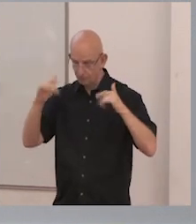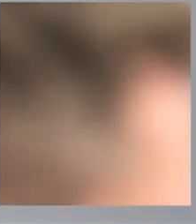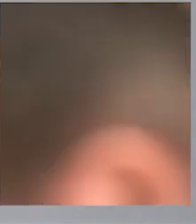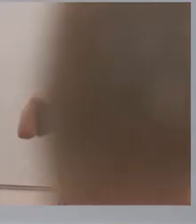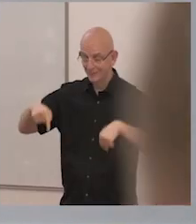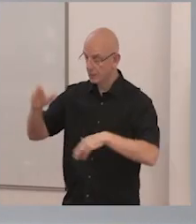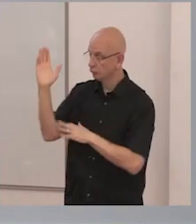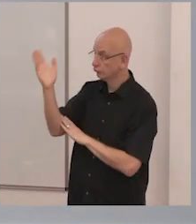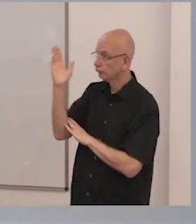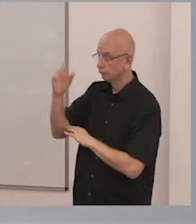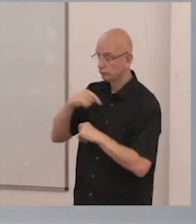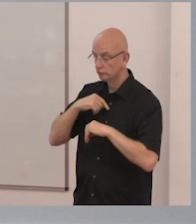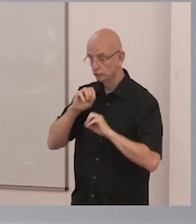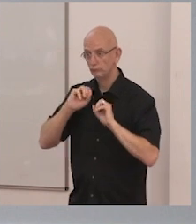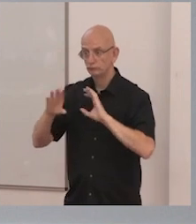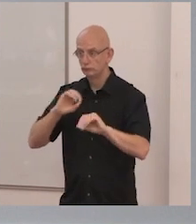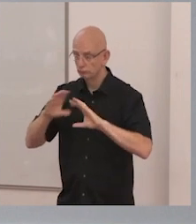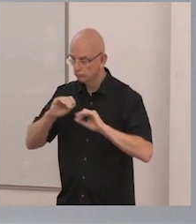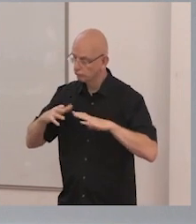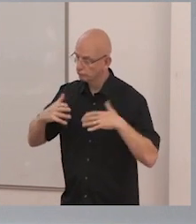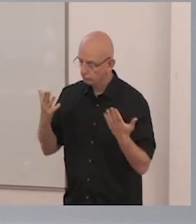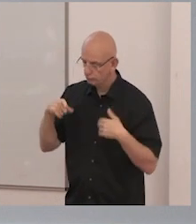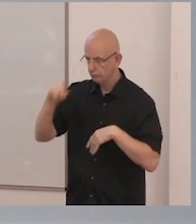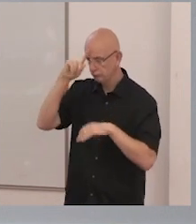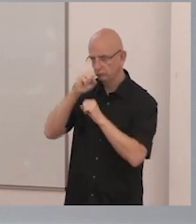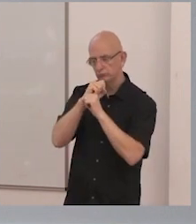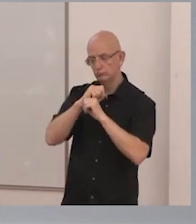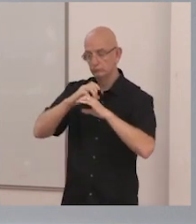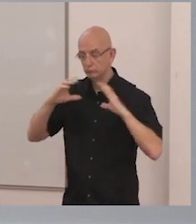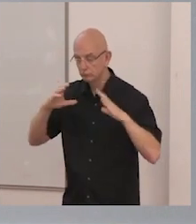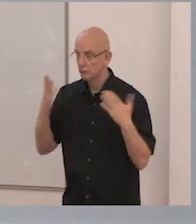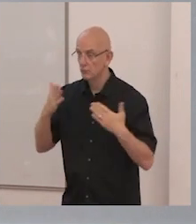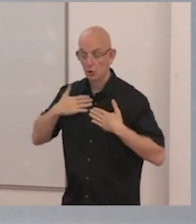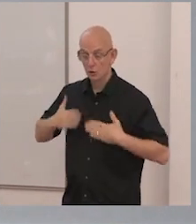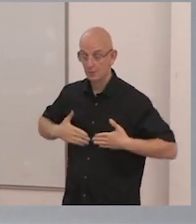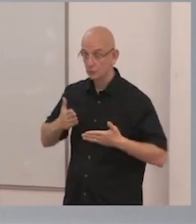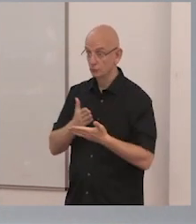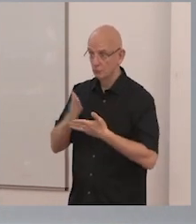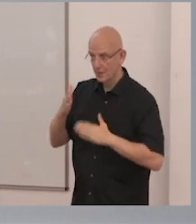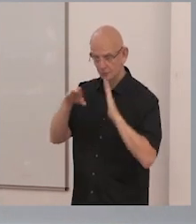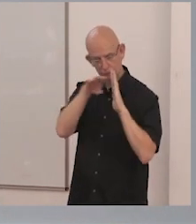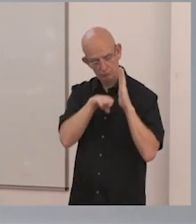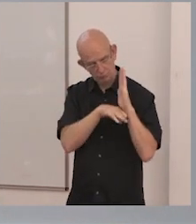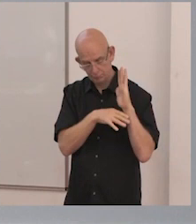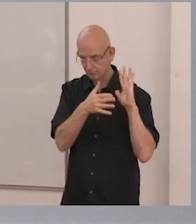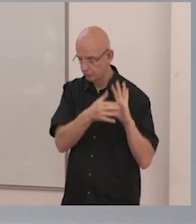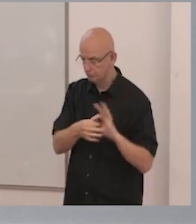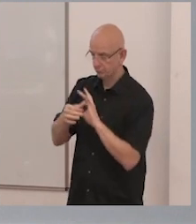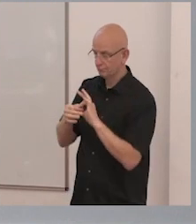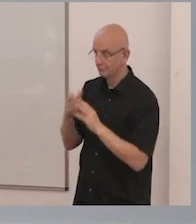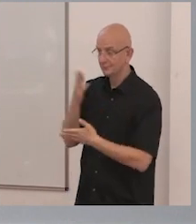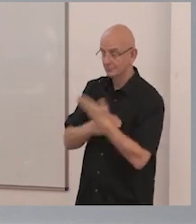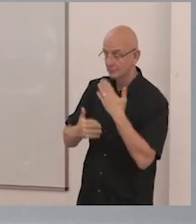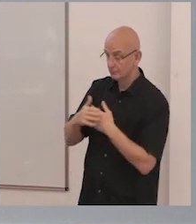and protection for disabled children and young people in international law. I just think it's so exciting that